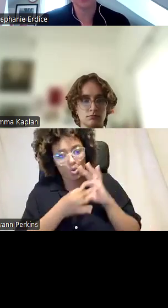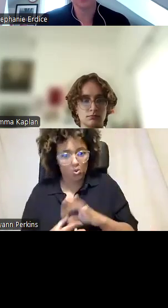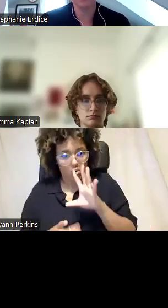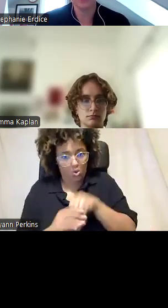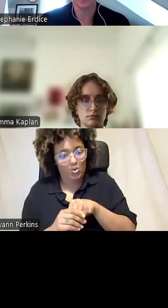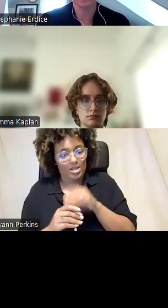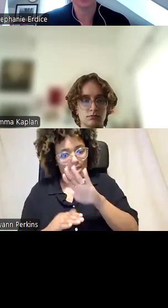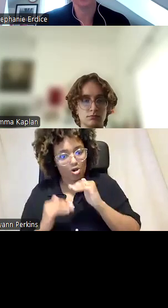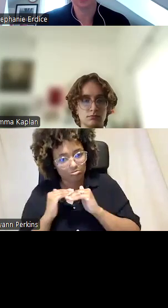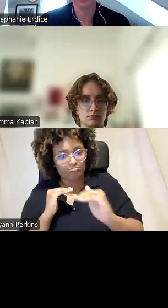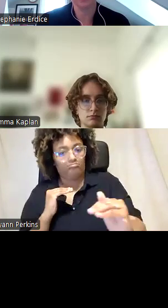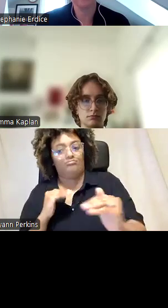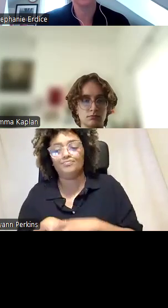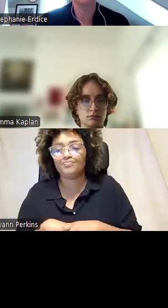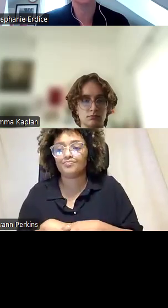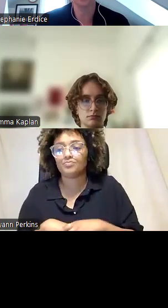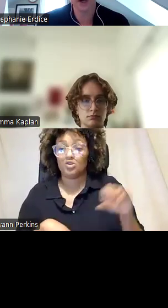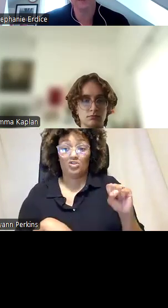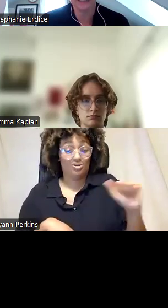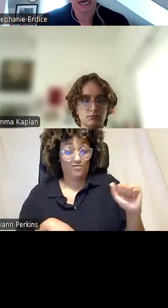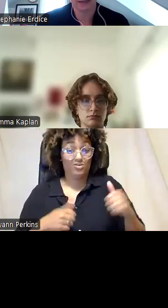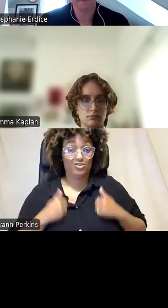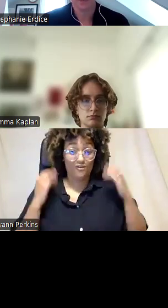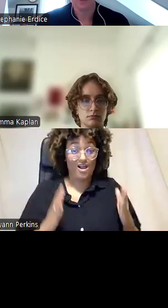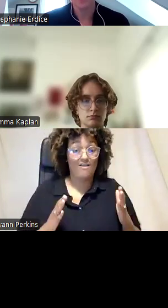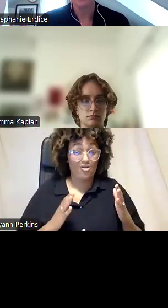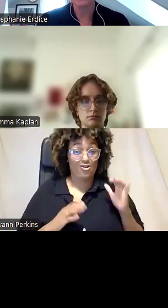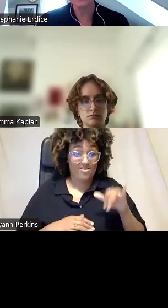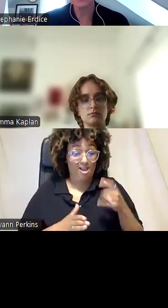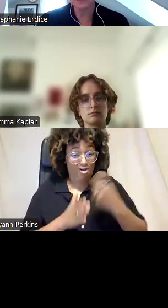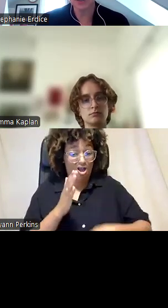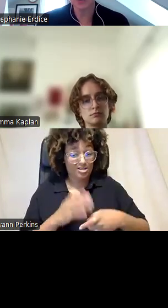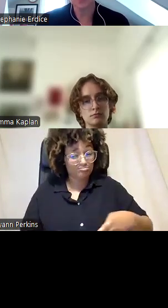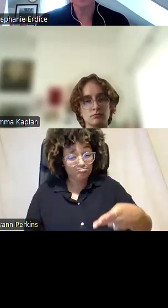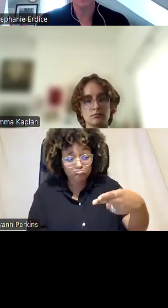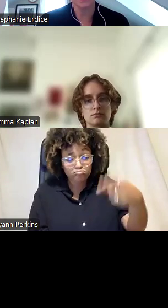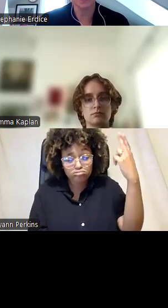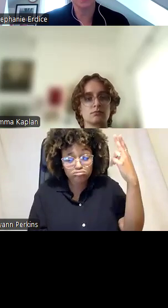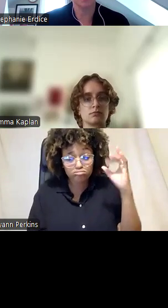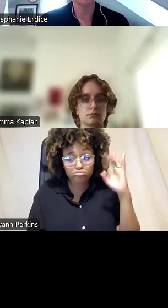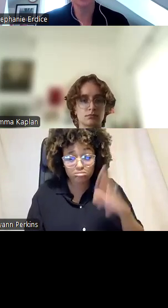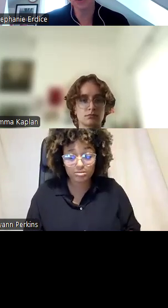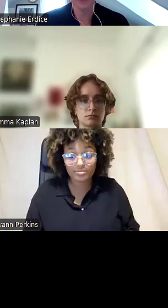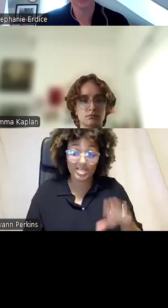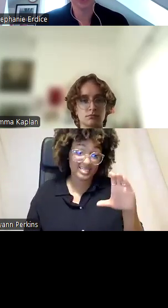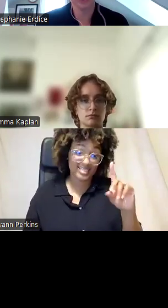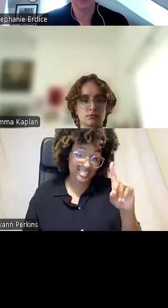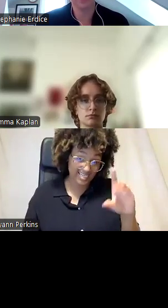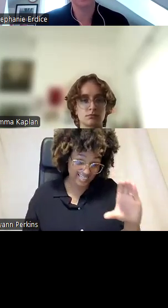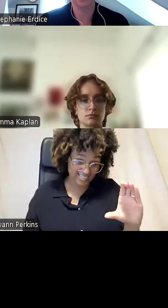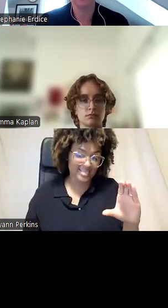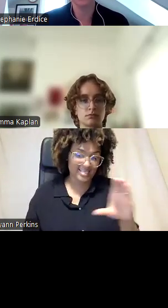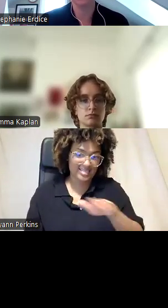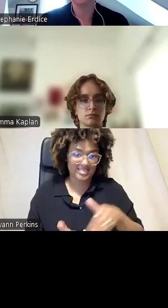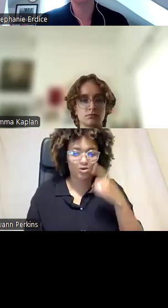financial cost of being a sexual assault survivor is incredibly high. The CDC did a huge research study